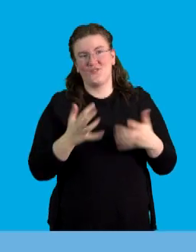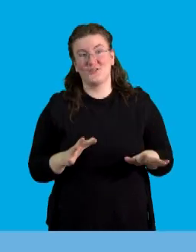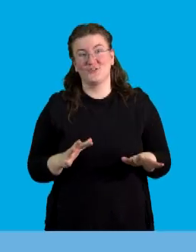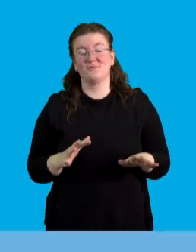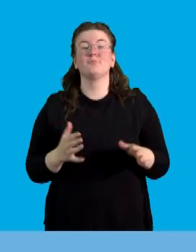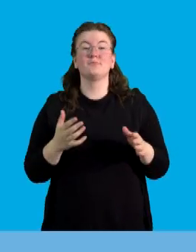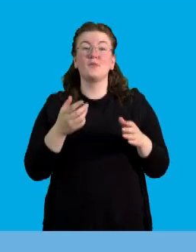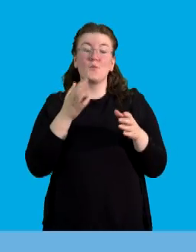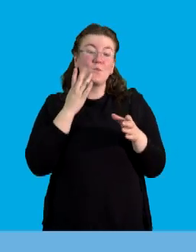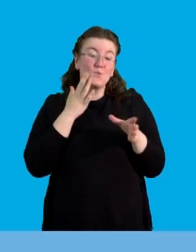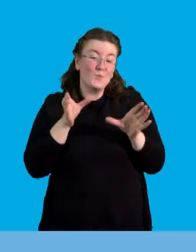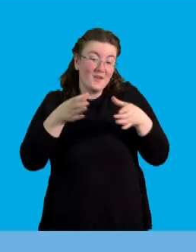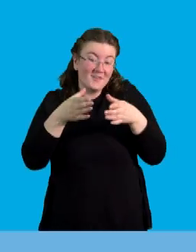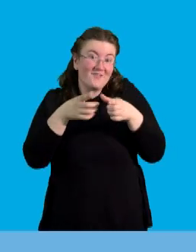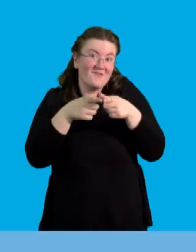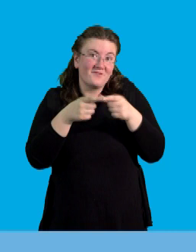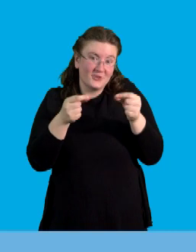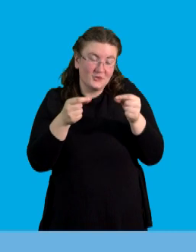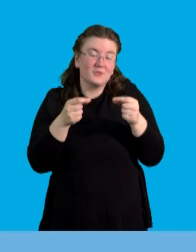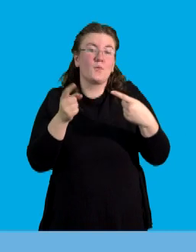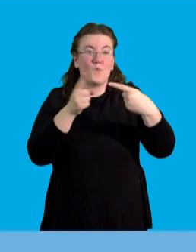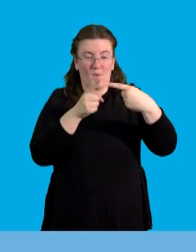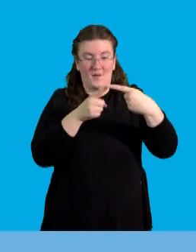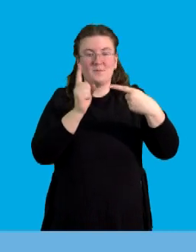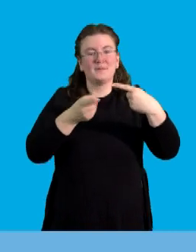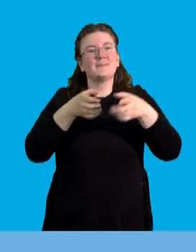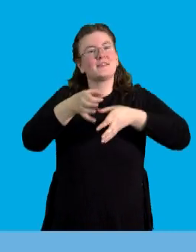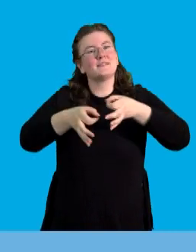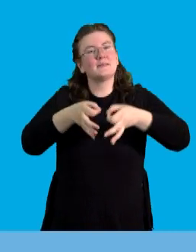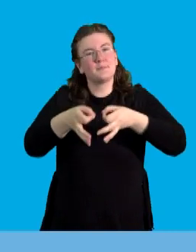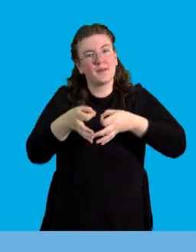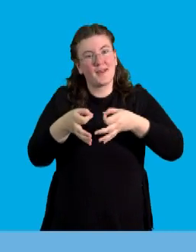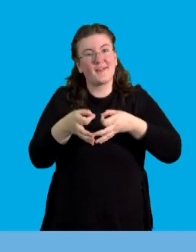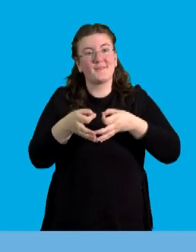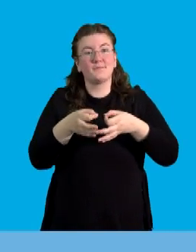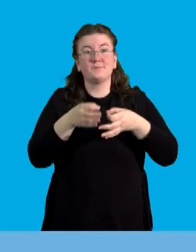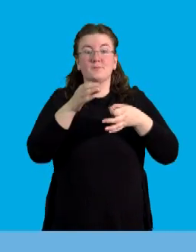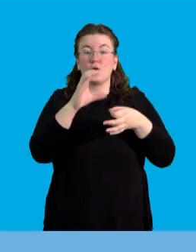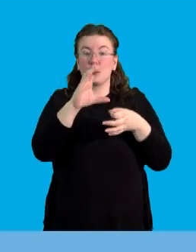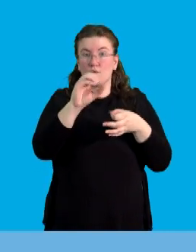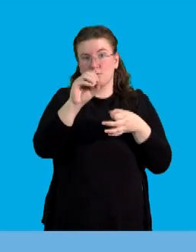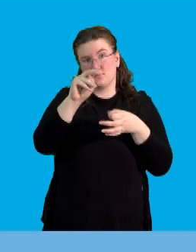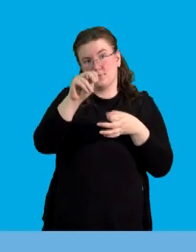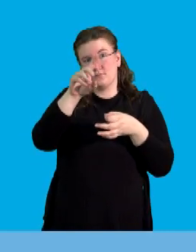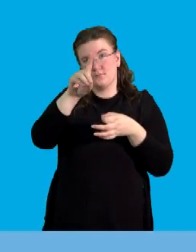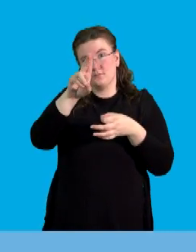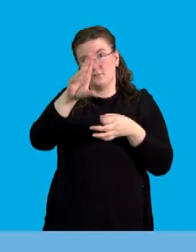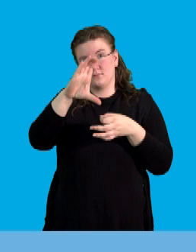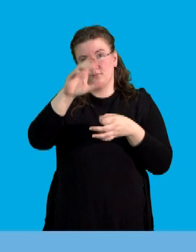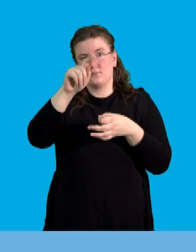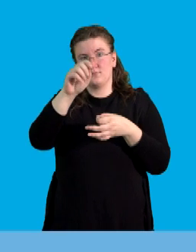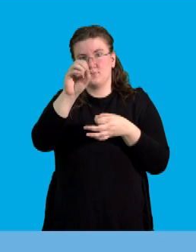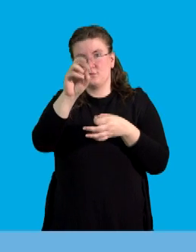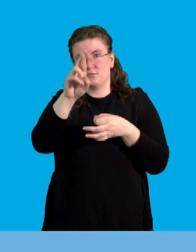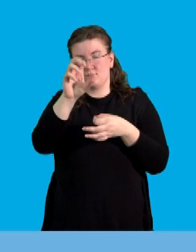So by the end of the lesson, you should be able to, number one, explain that conductors heat up when current passes through